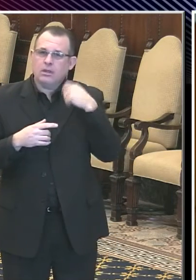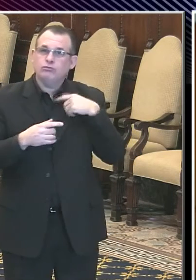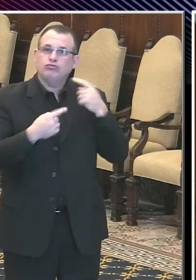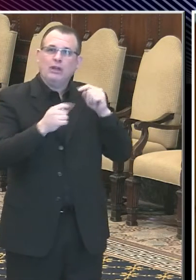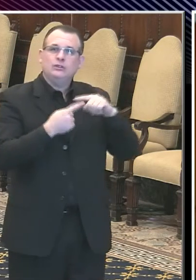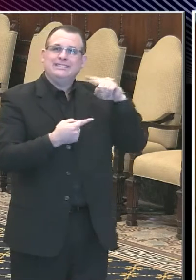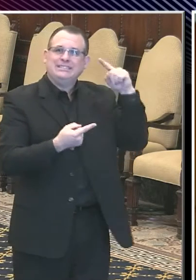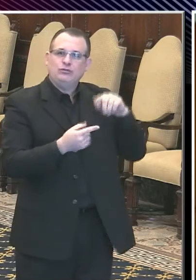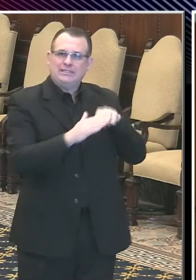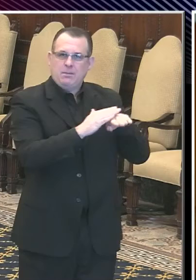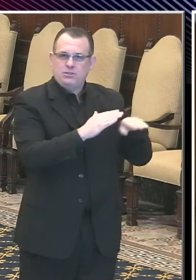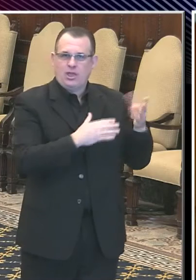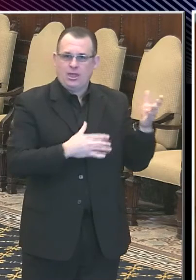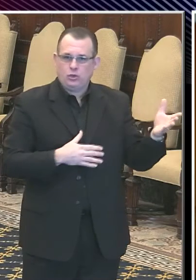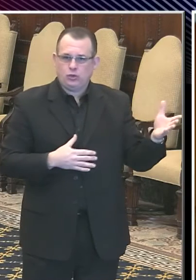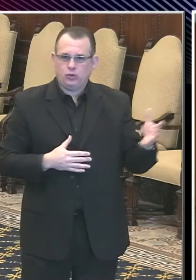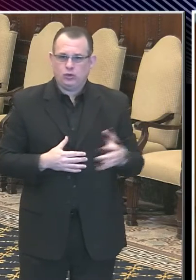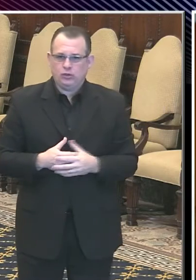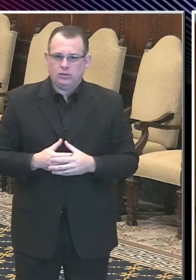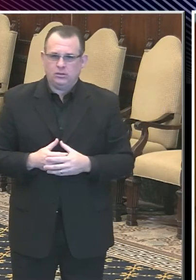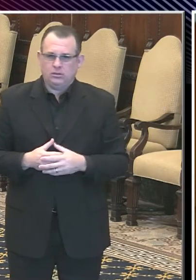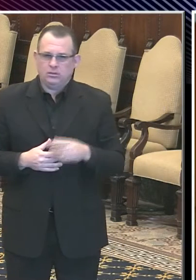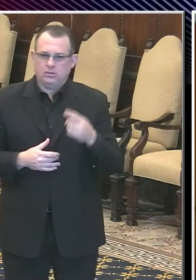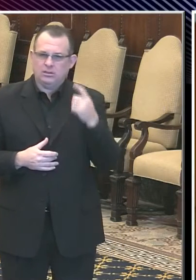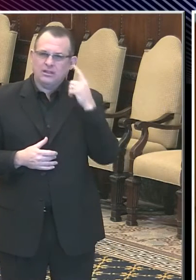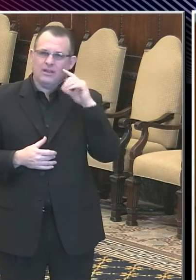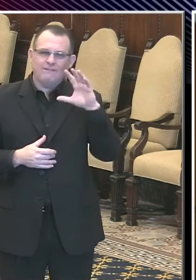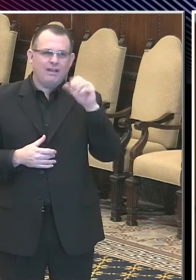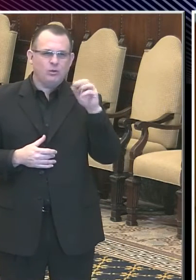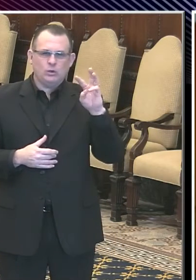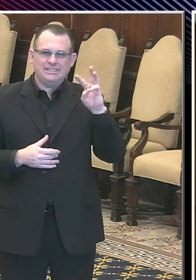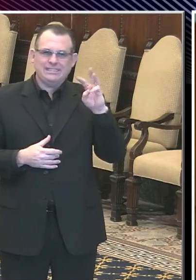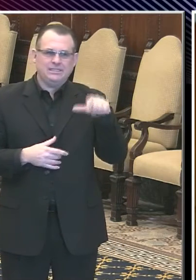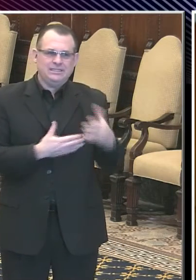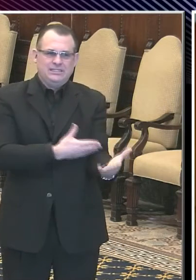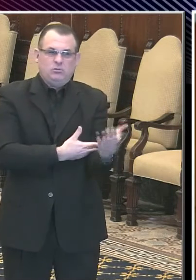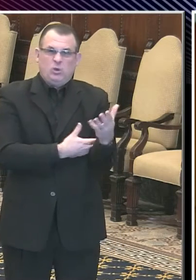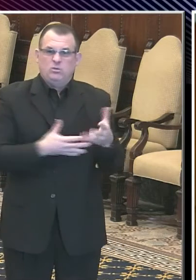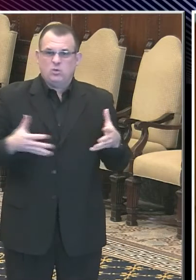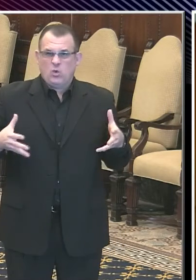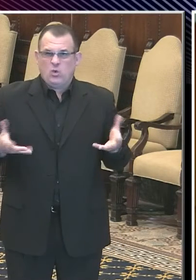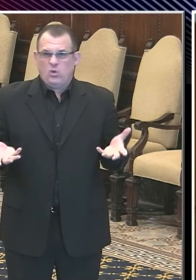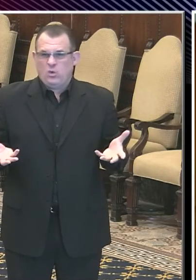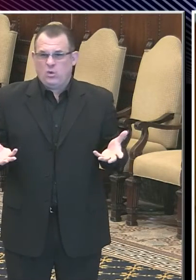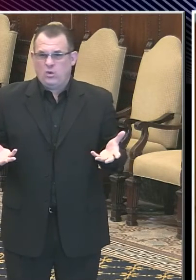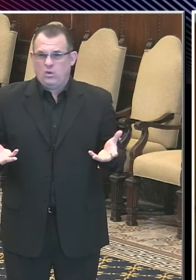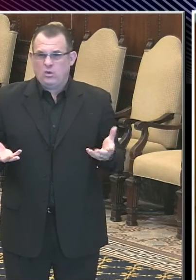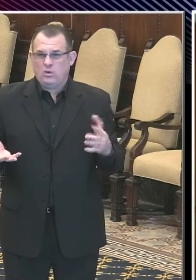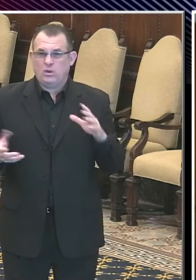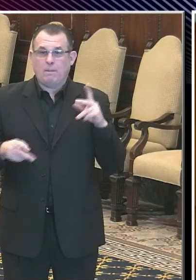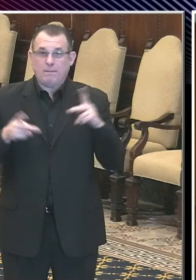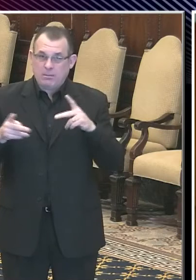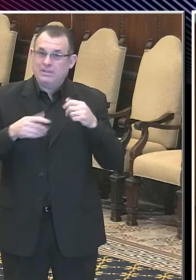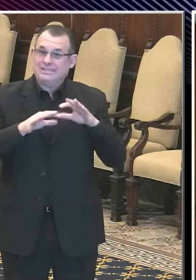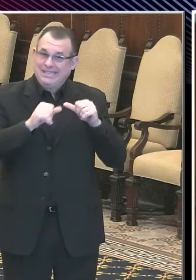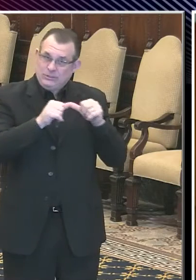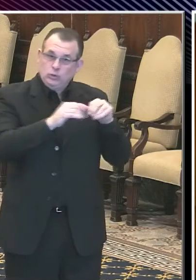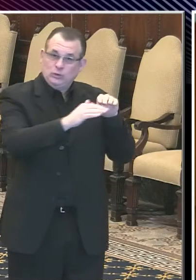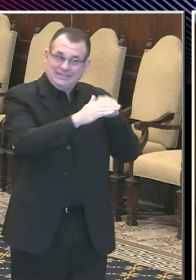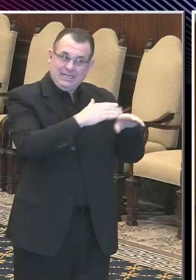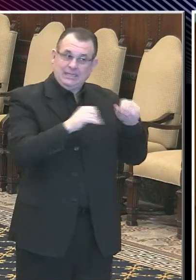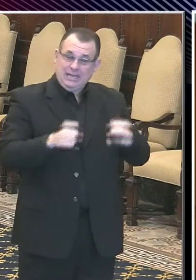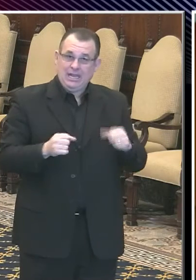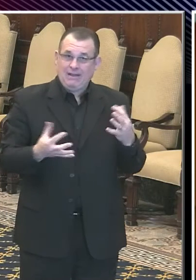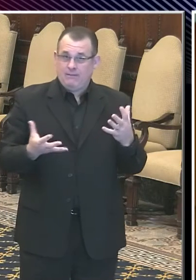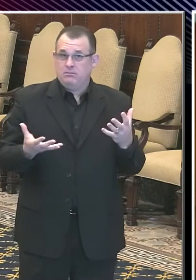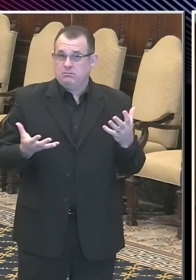I was just about to check. We're either at 5 or 6 patients there this morning. We will allow people to continue to be admitted if